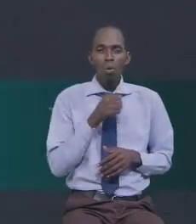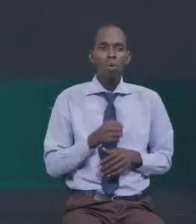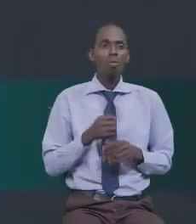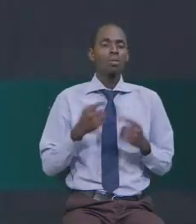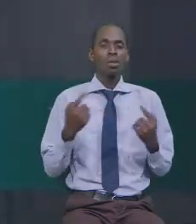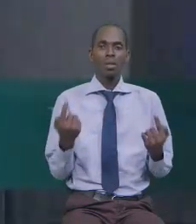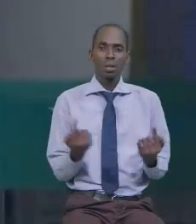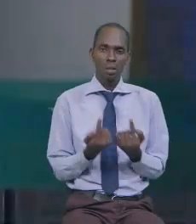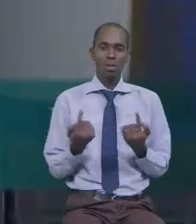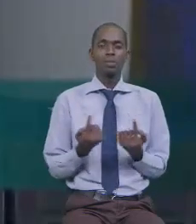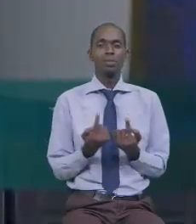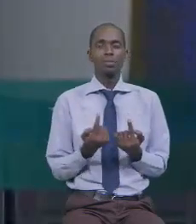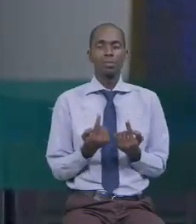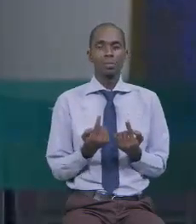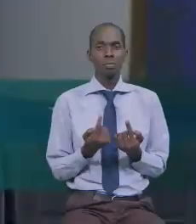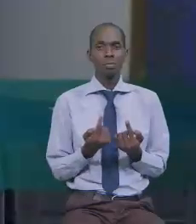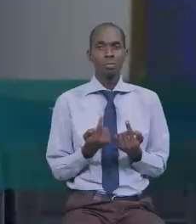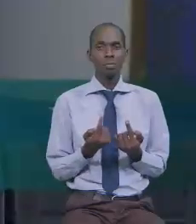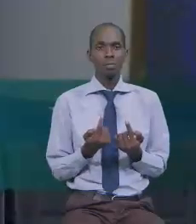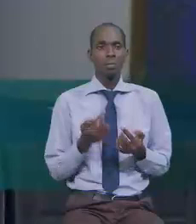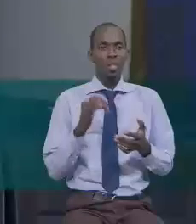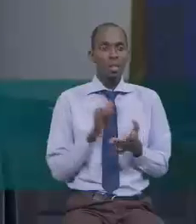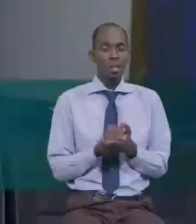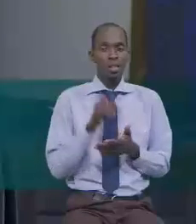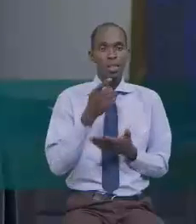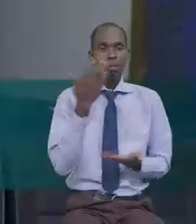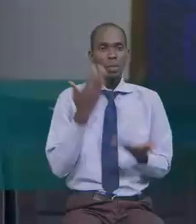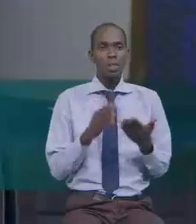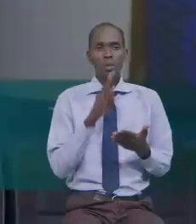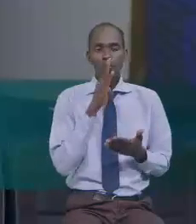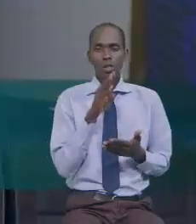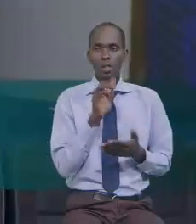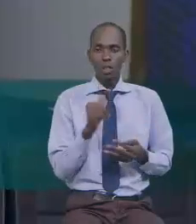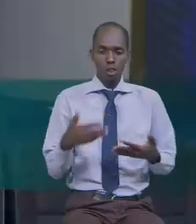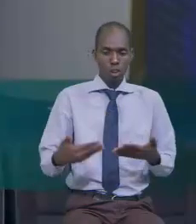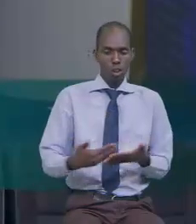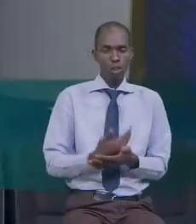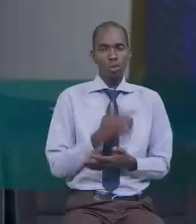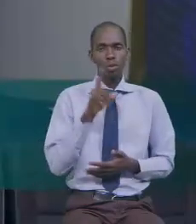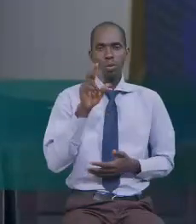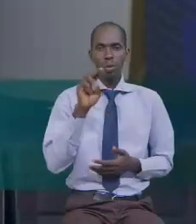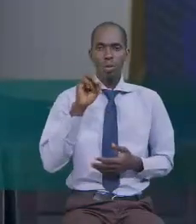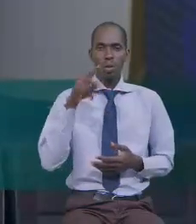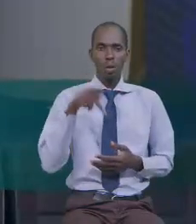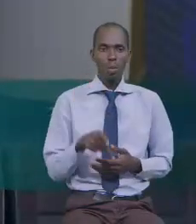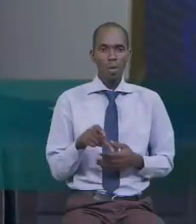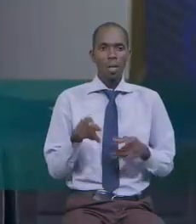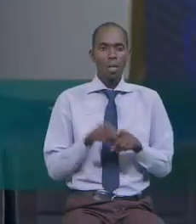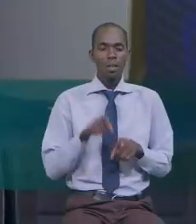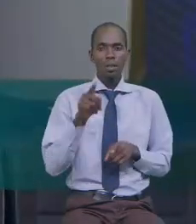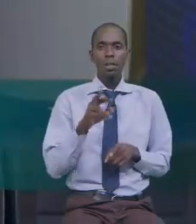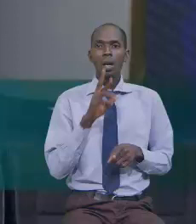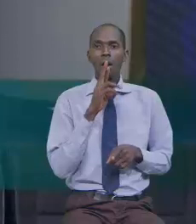old leaven, that ye may be a new lump, as ye